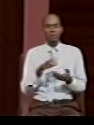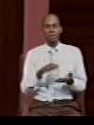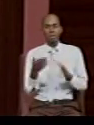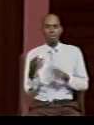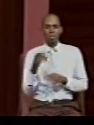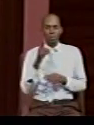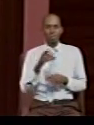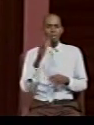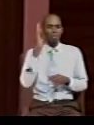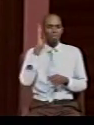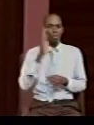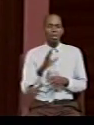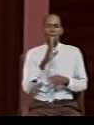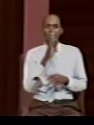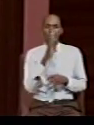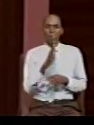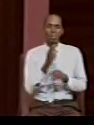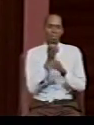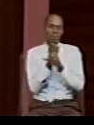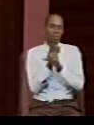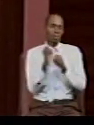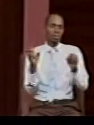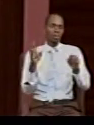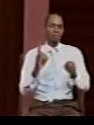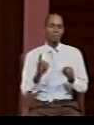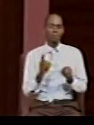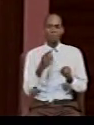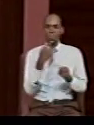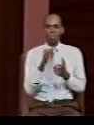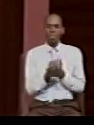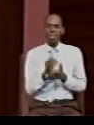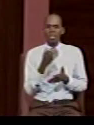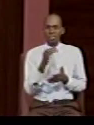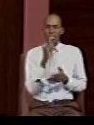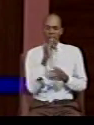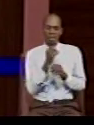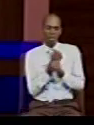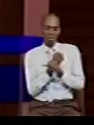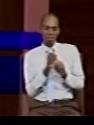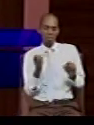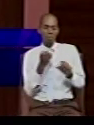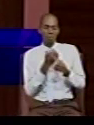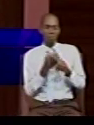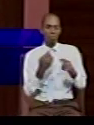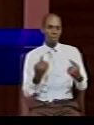shalt be saved. He's saying that salvation from sin,